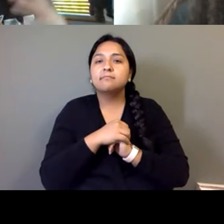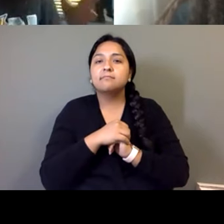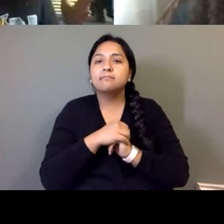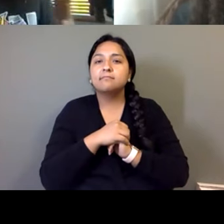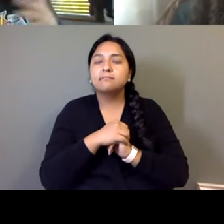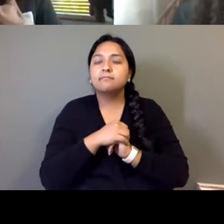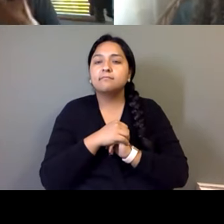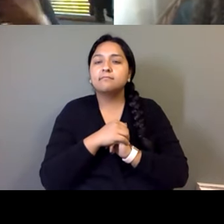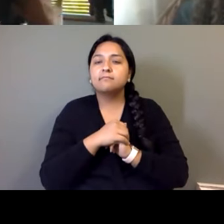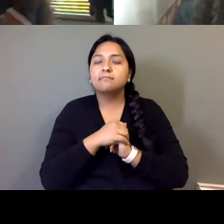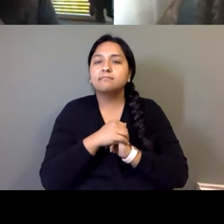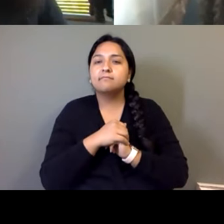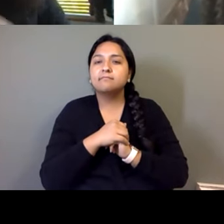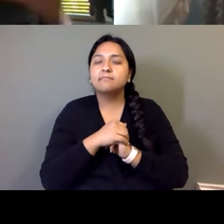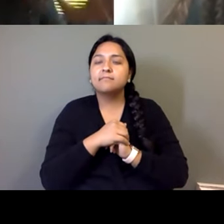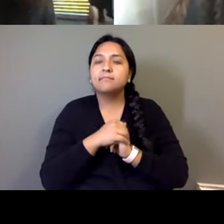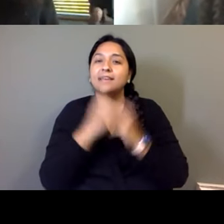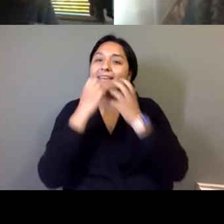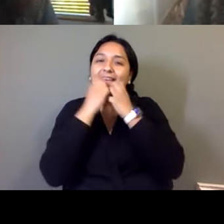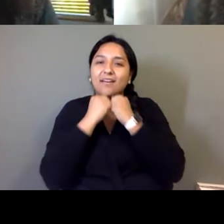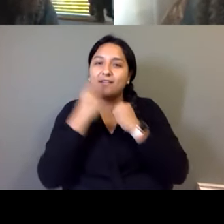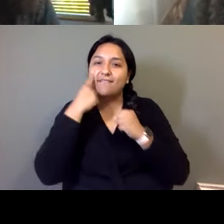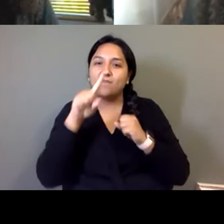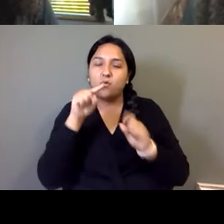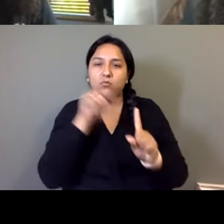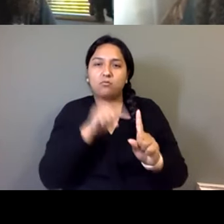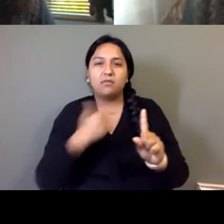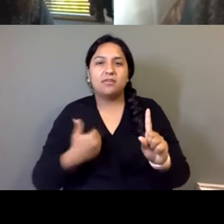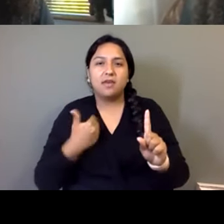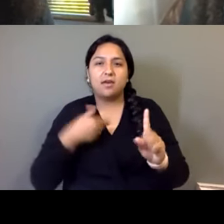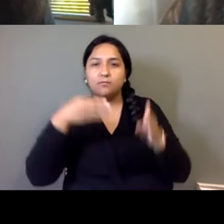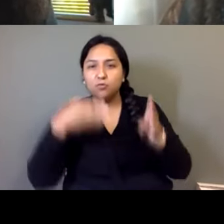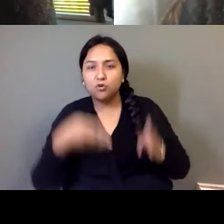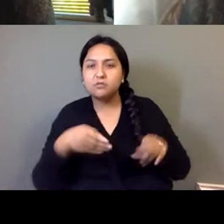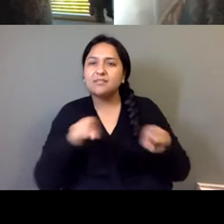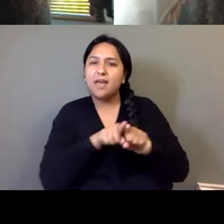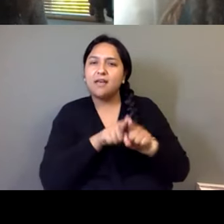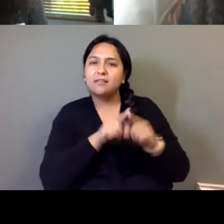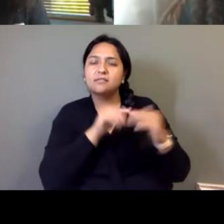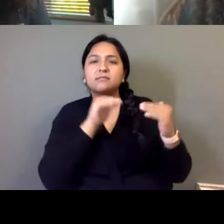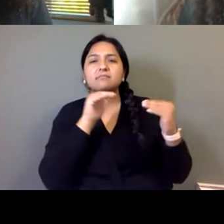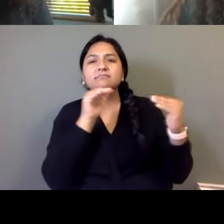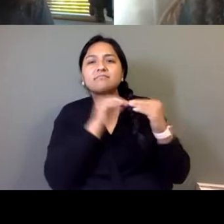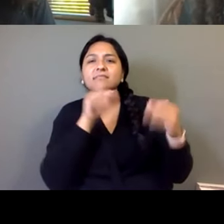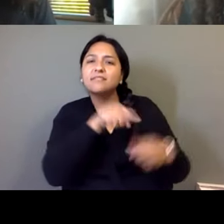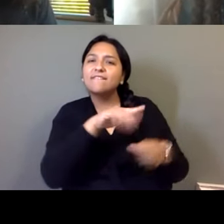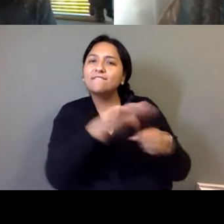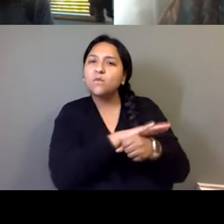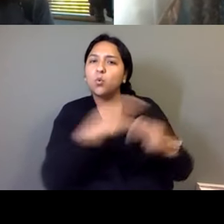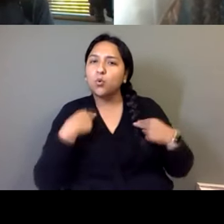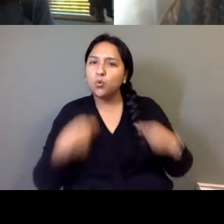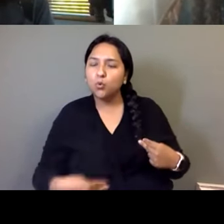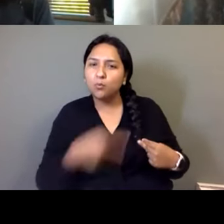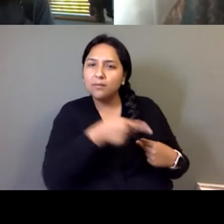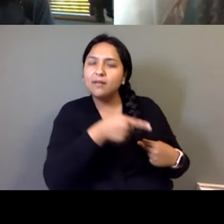caring for like the young person as a full human, you know, and like as a full person and just